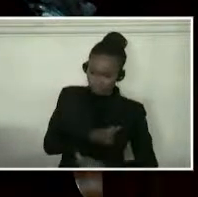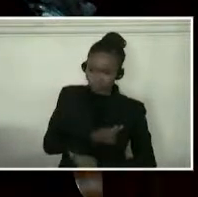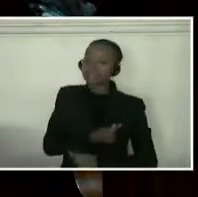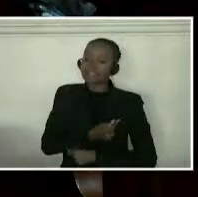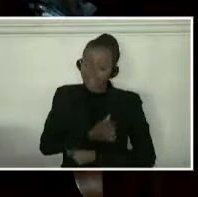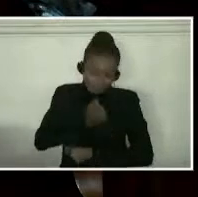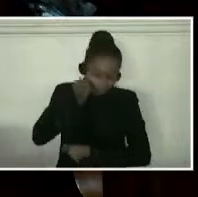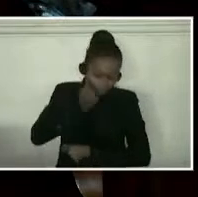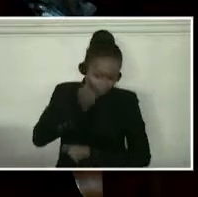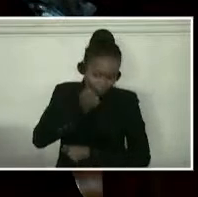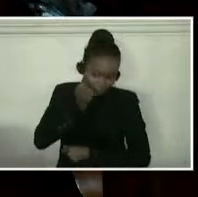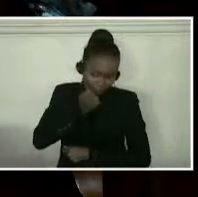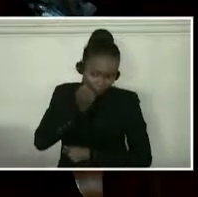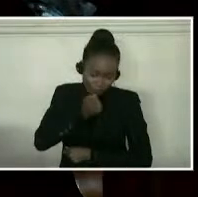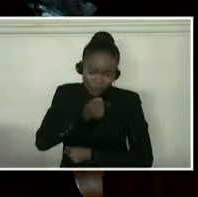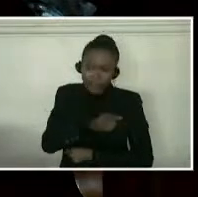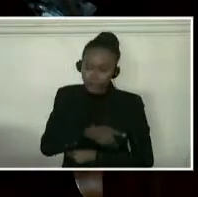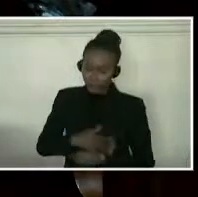appreciate